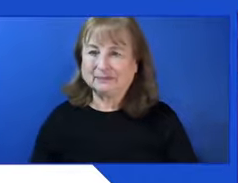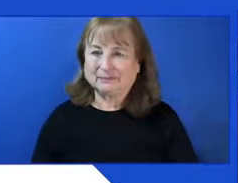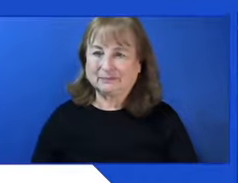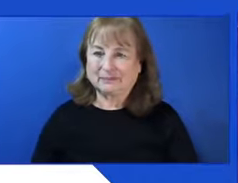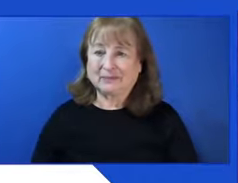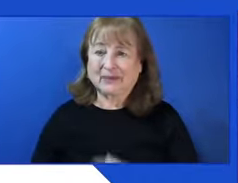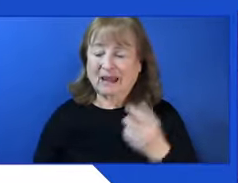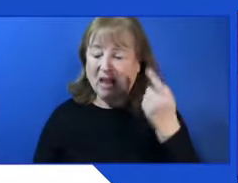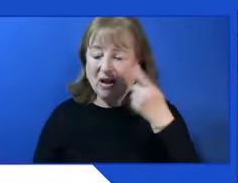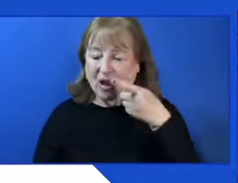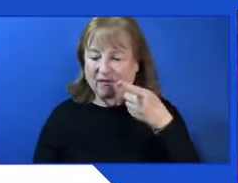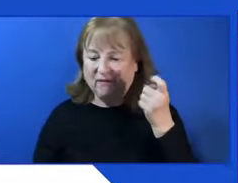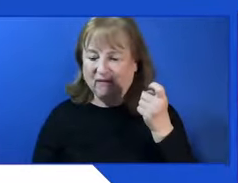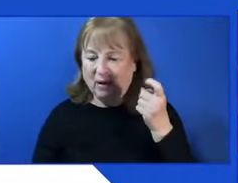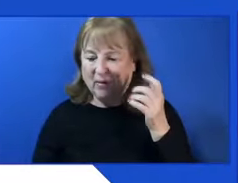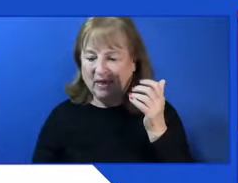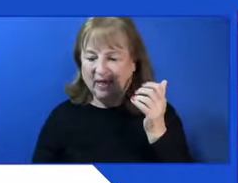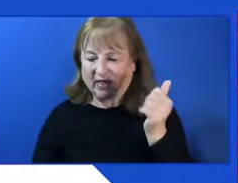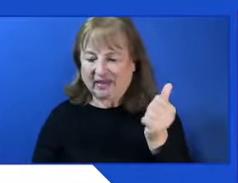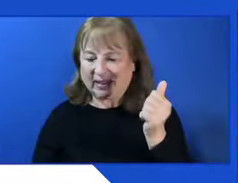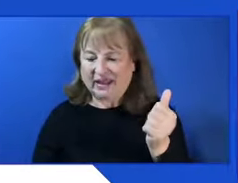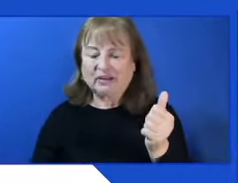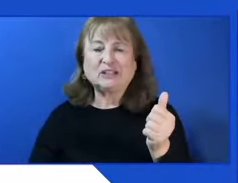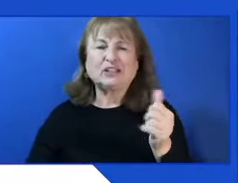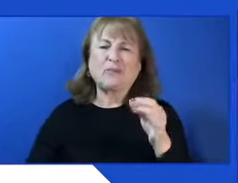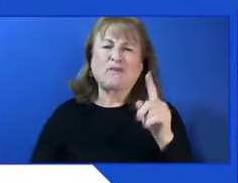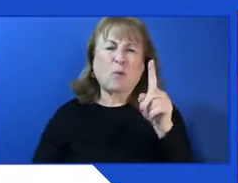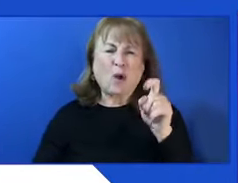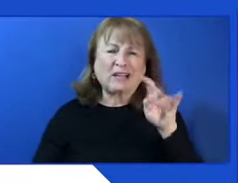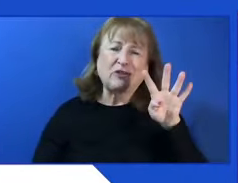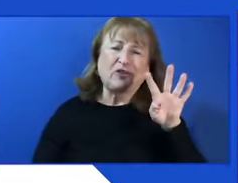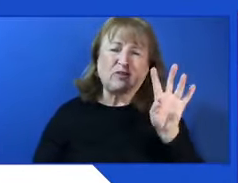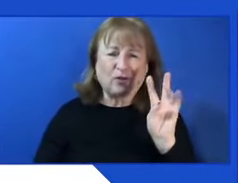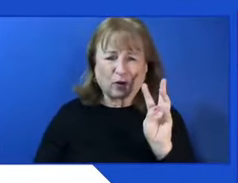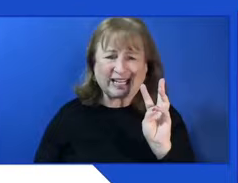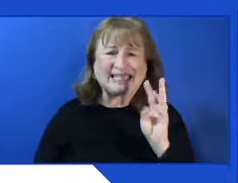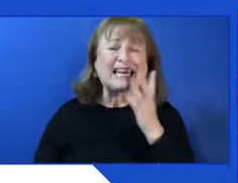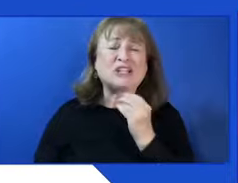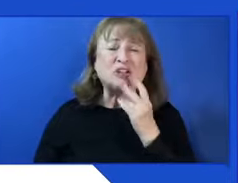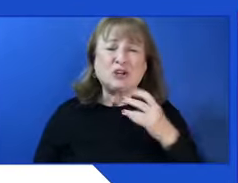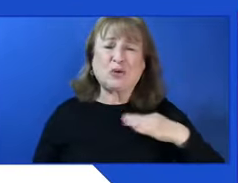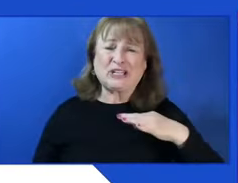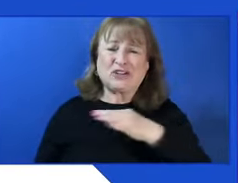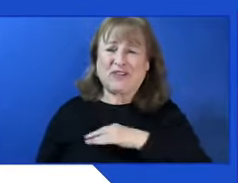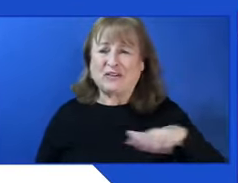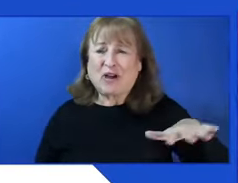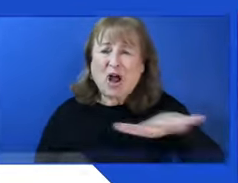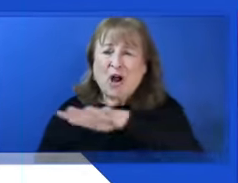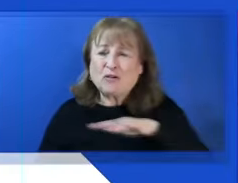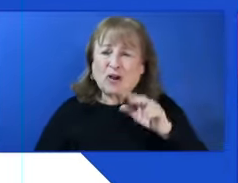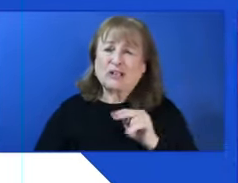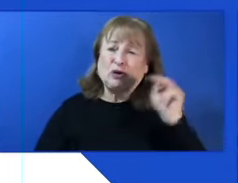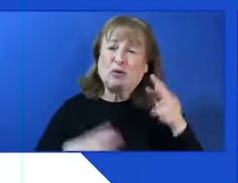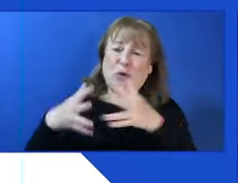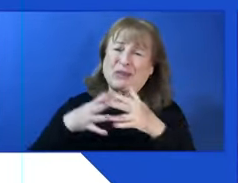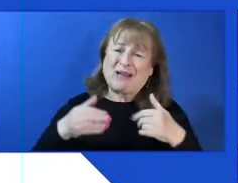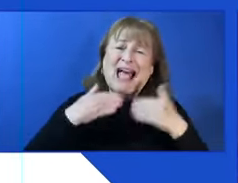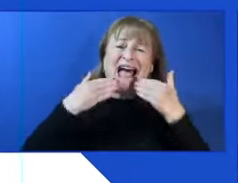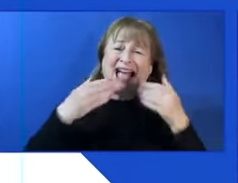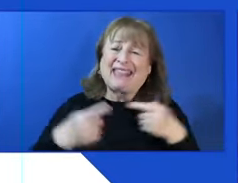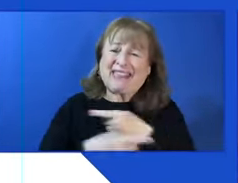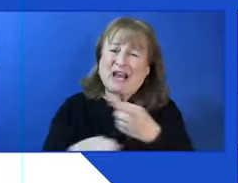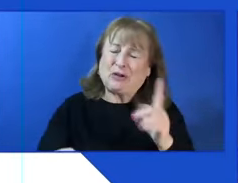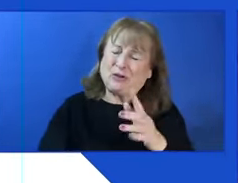And on behalf of the leadership of the 146 Jewish federations across North America, I thank you for